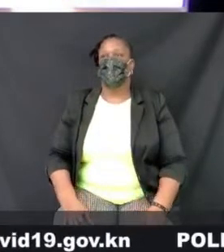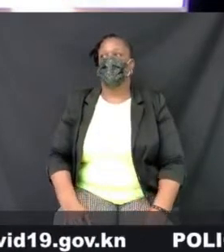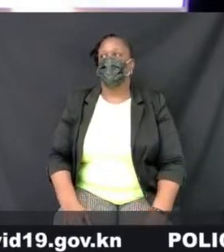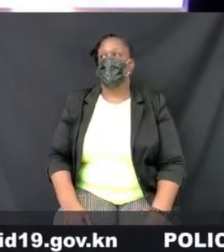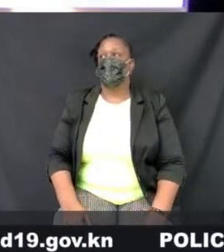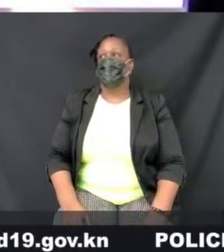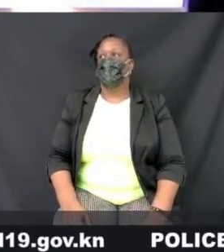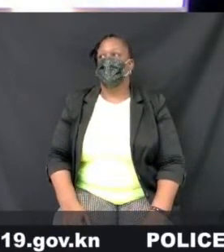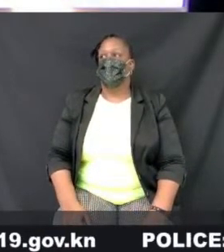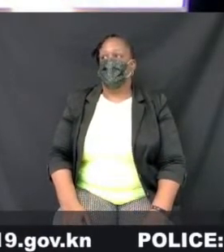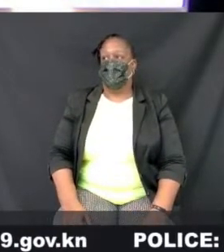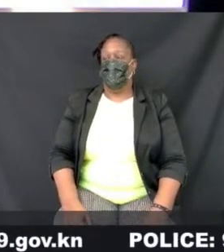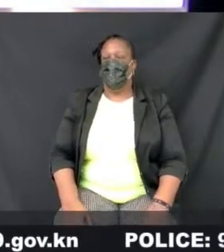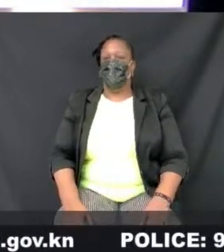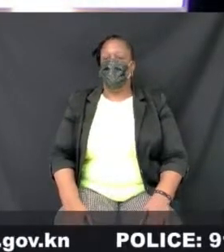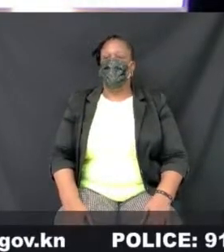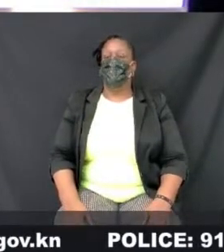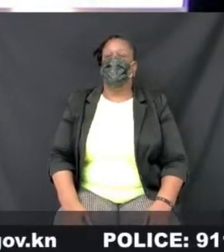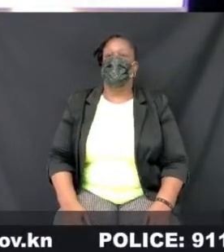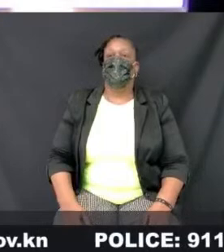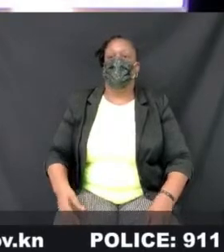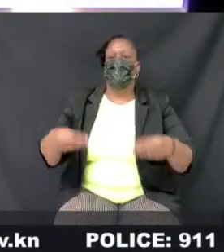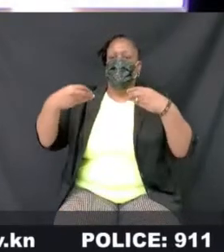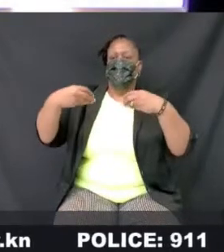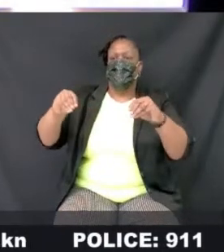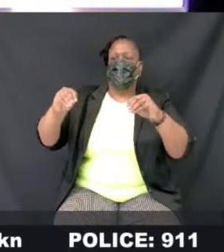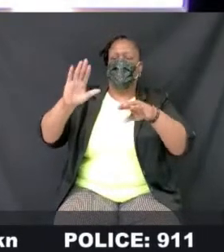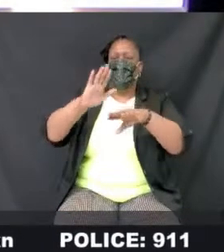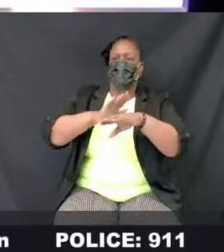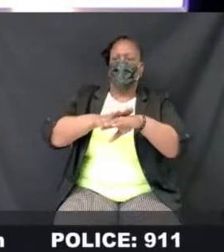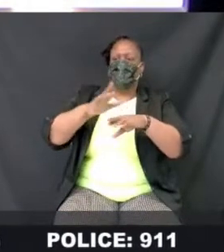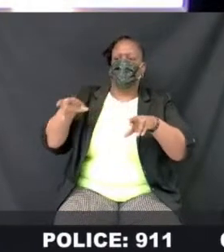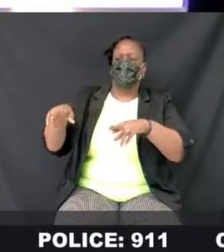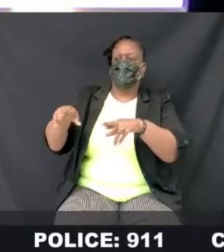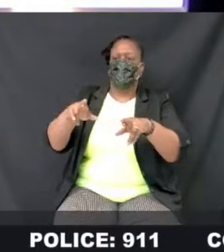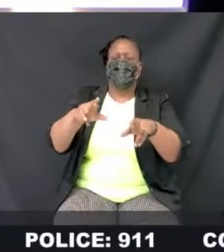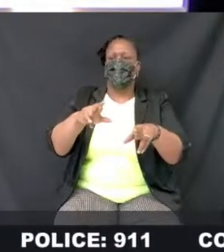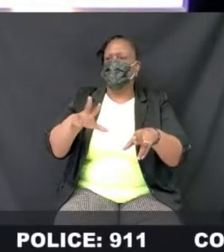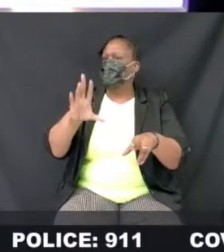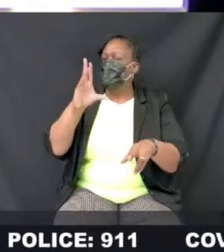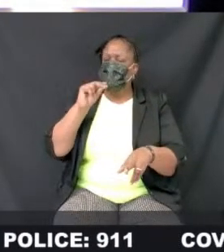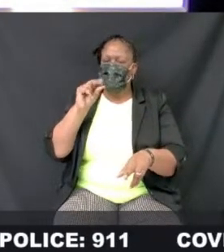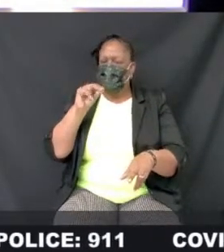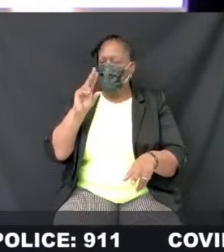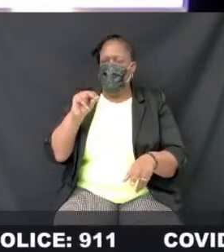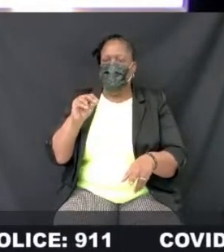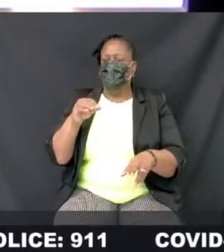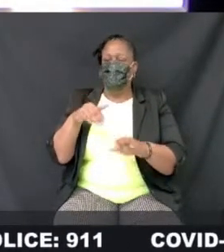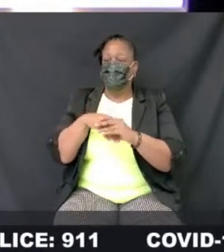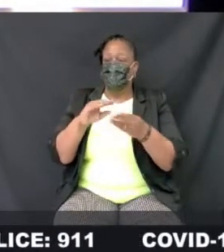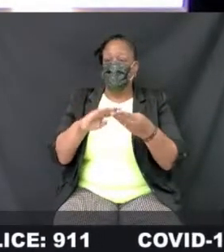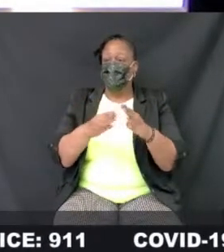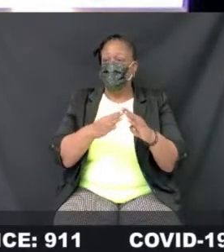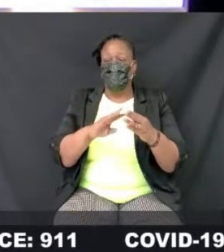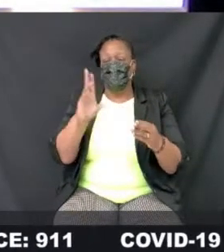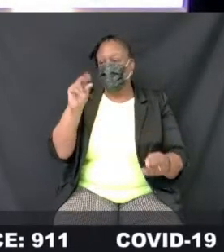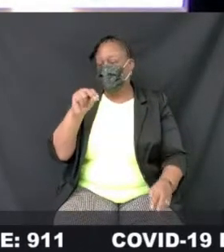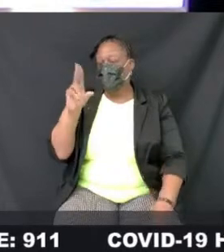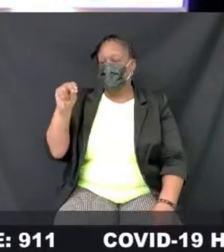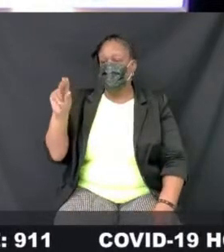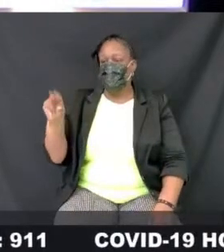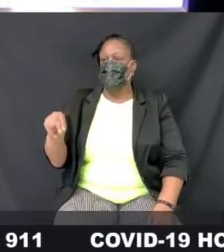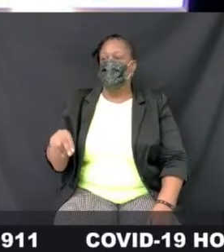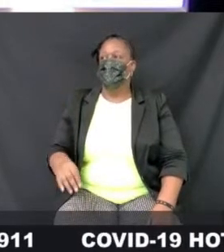Street vending remains prohibited. Section 5 of the COVID-19 regulations provides as